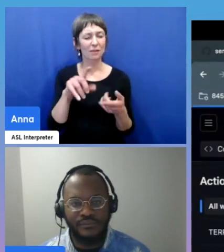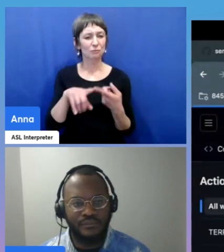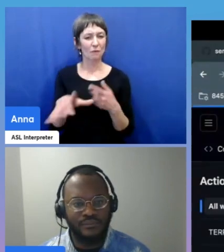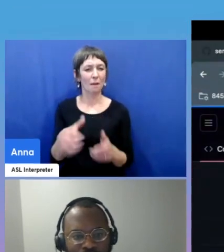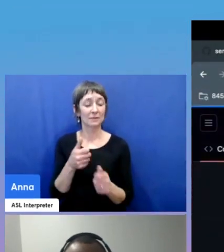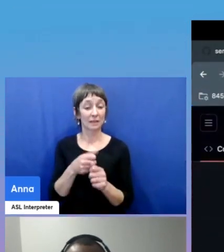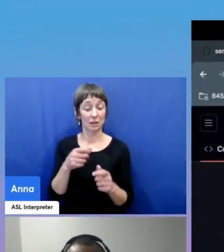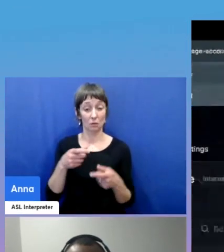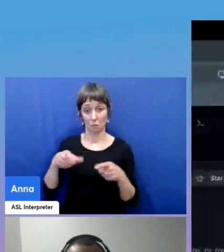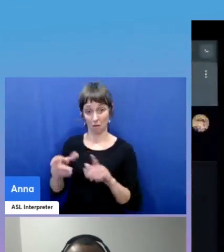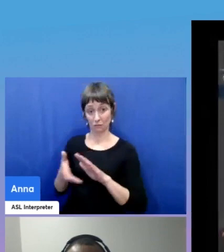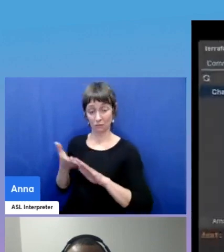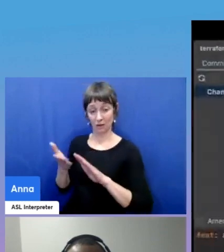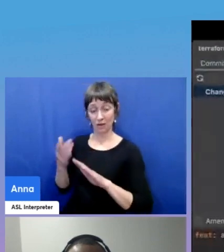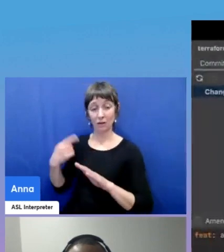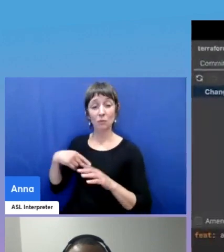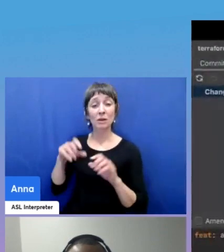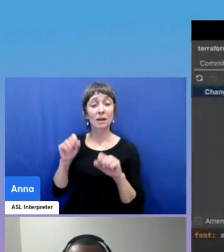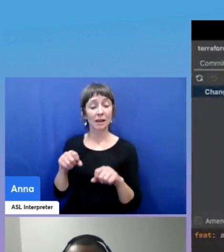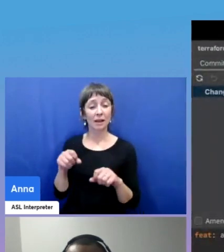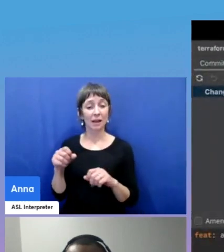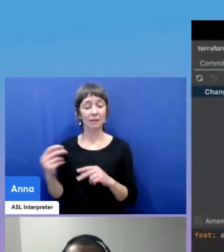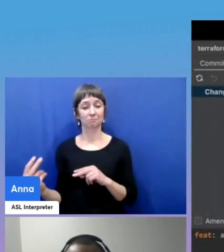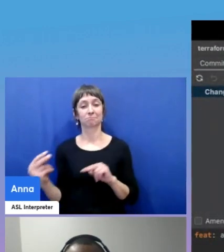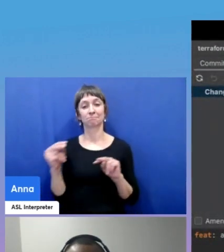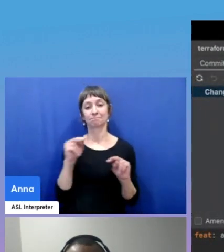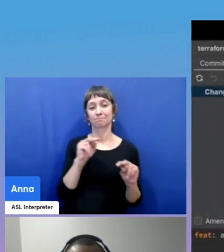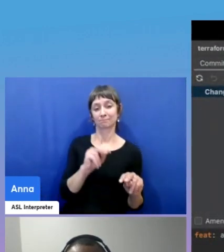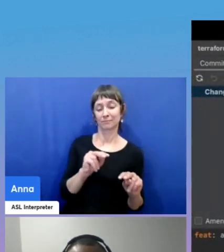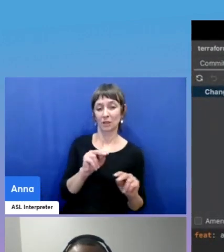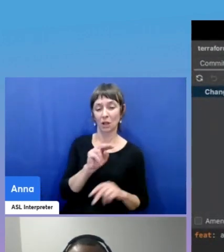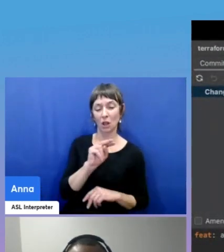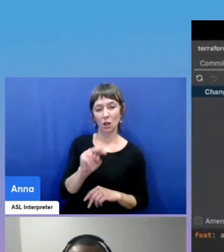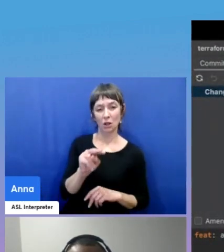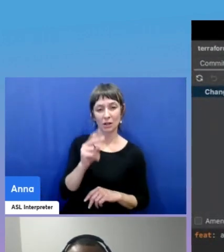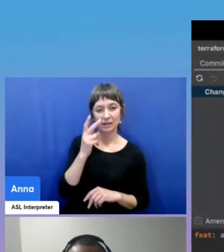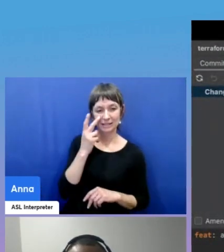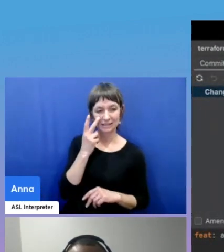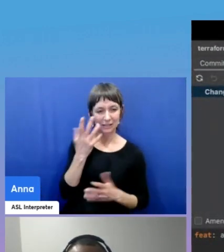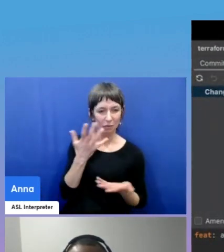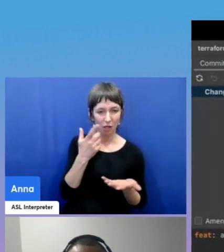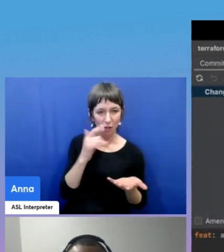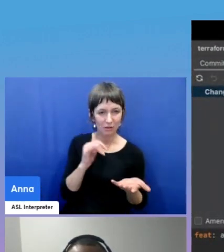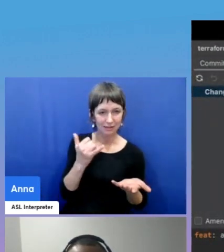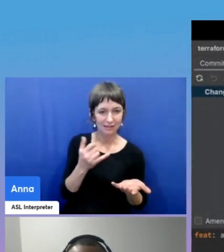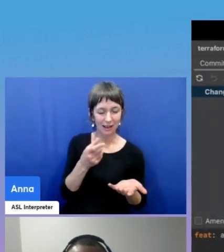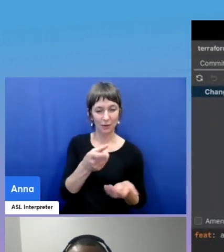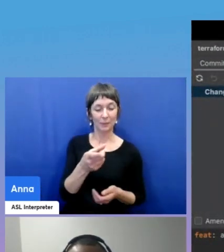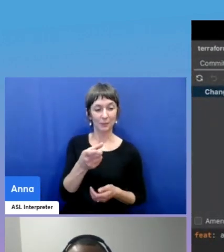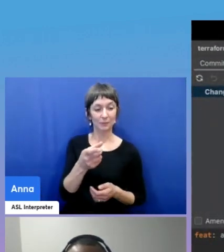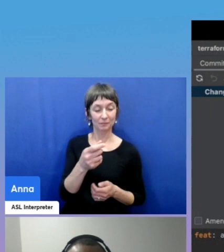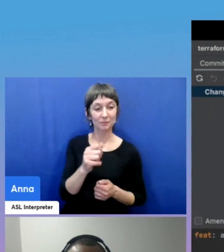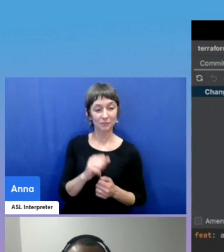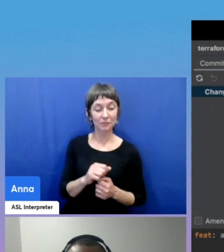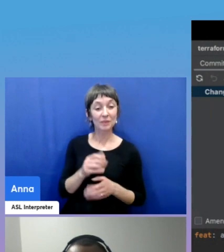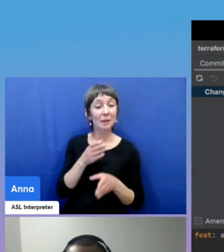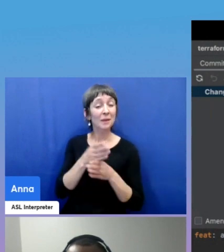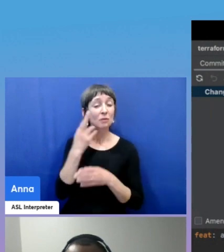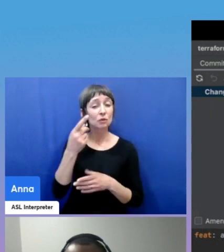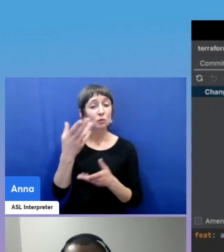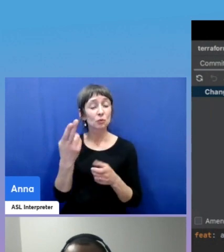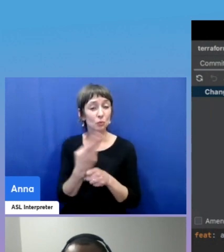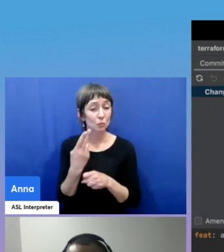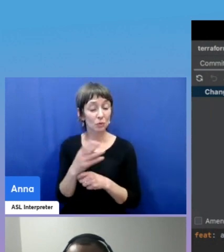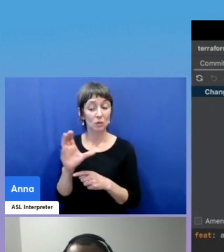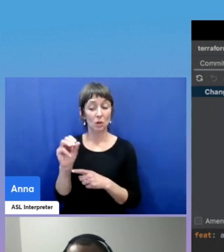running, we can go back and take a look at what this now looks like. So the main reason that you use commitIsIn is to